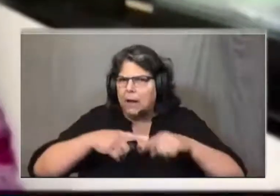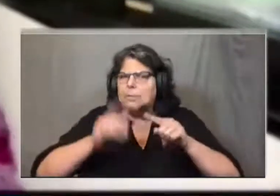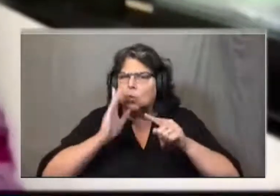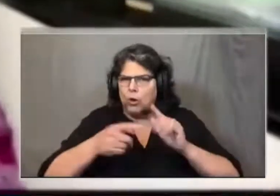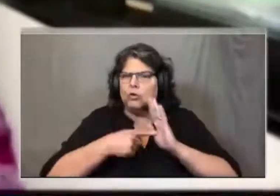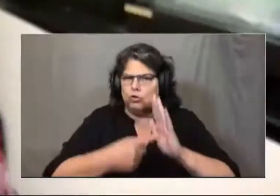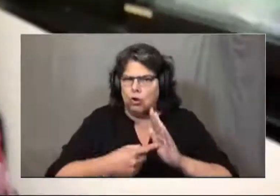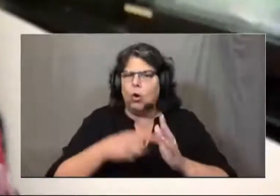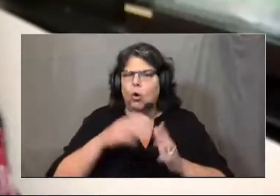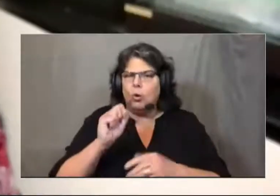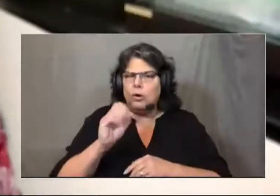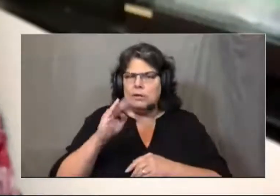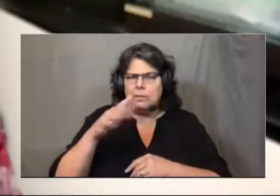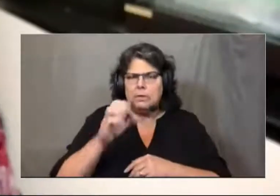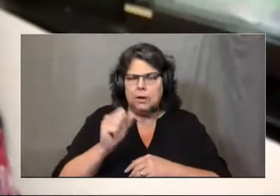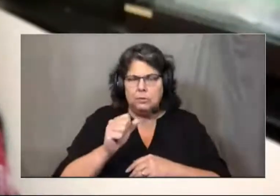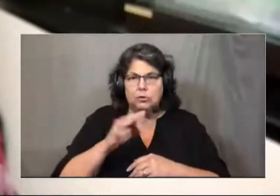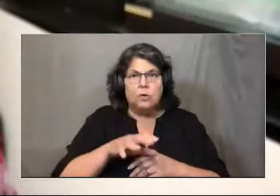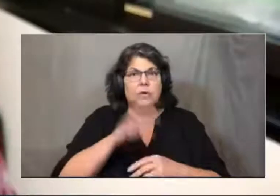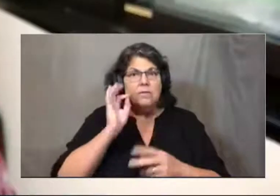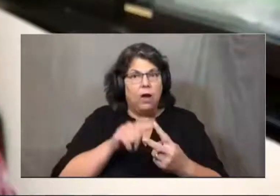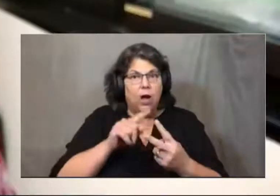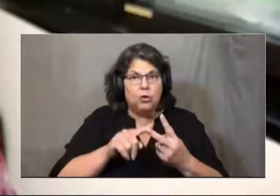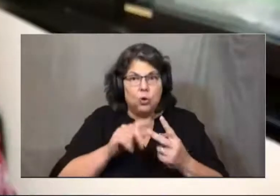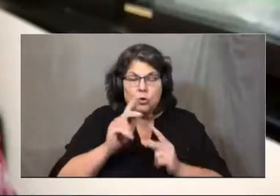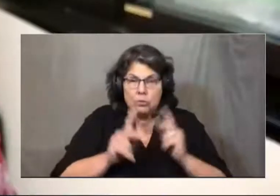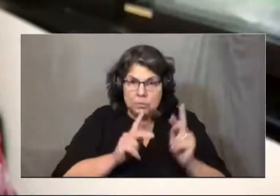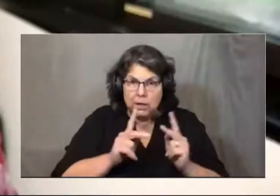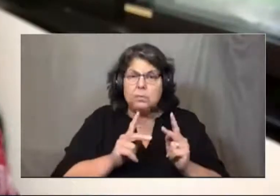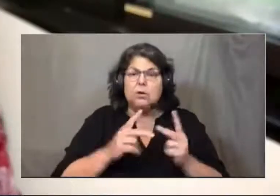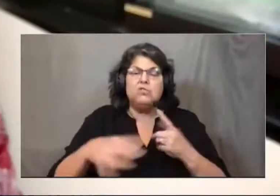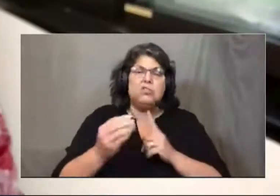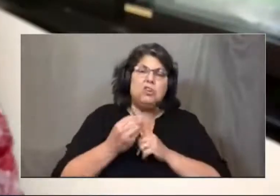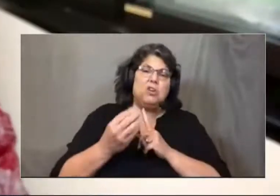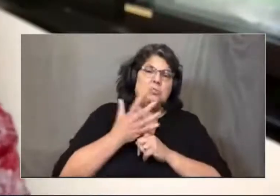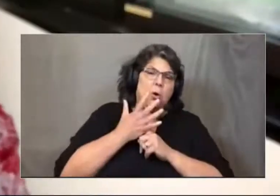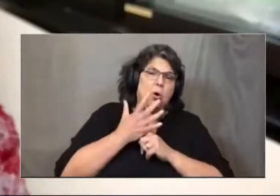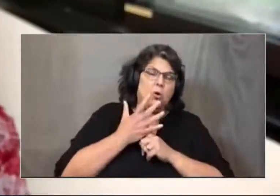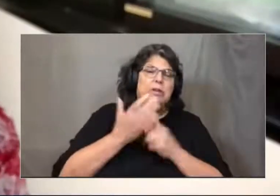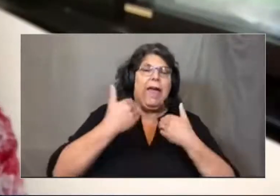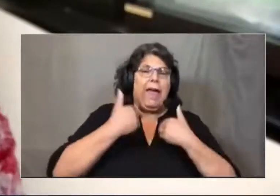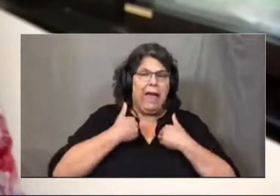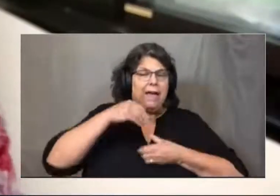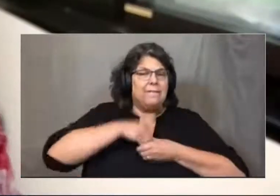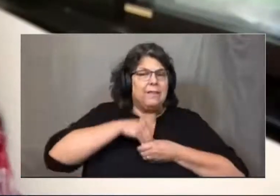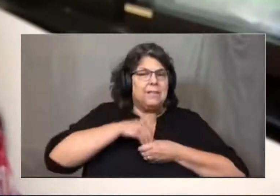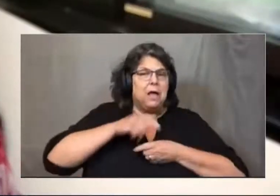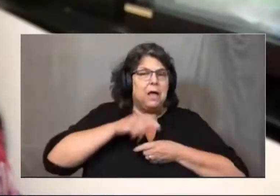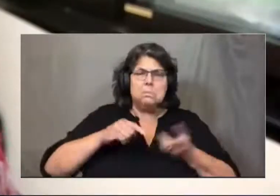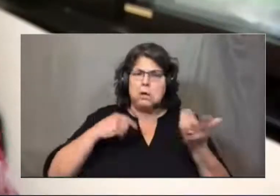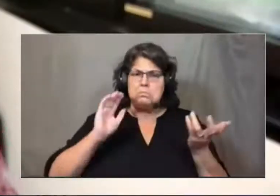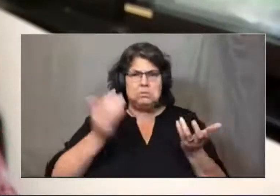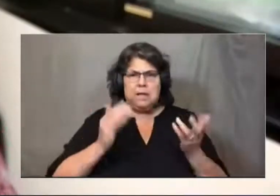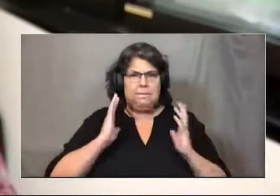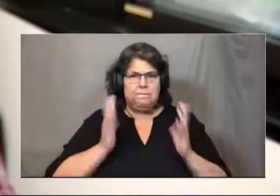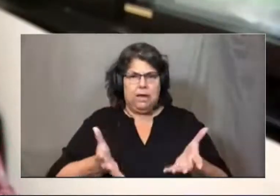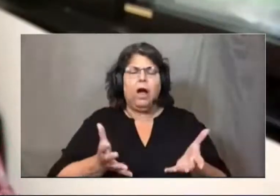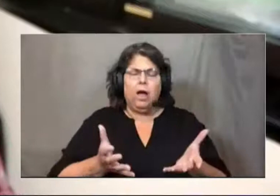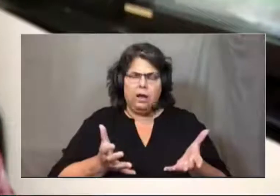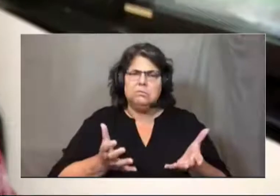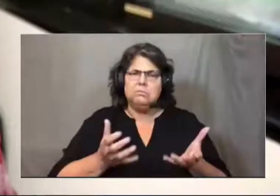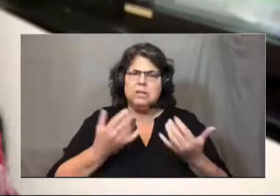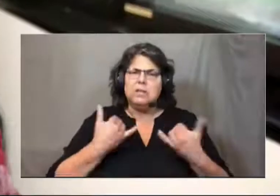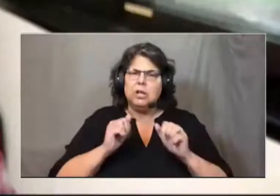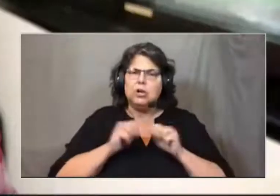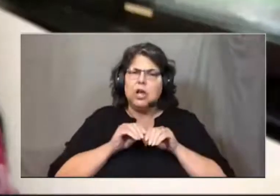that group of people that may have been exposed to infection, so we control the infection. There is still a big